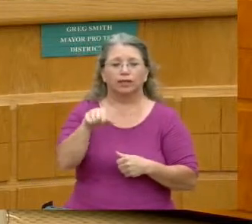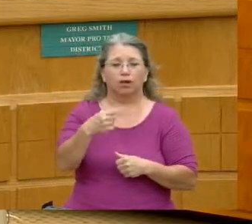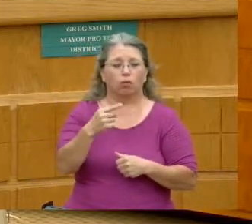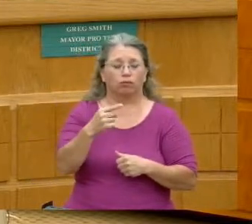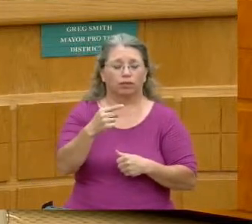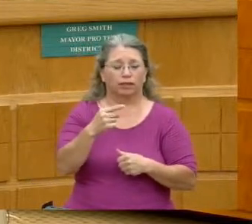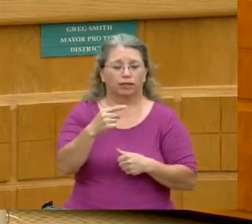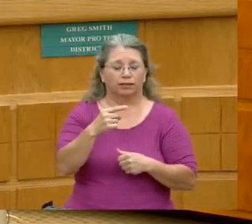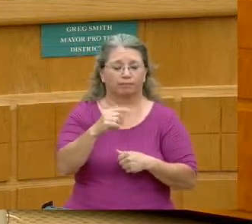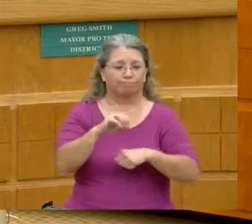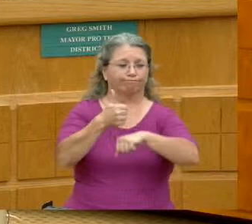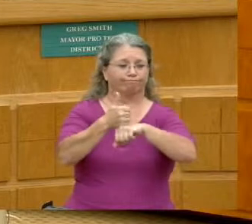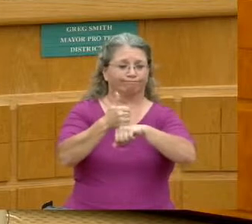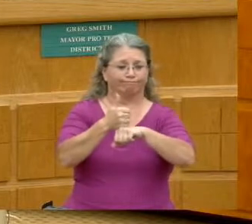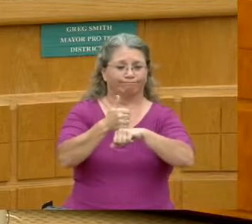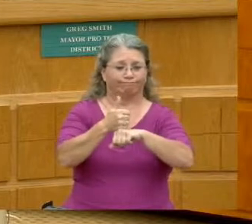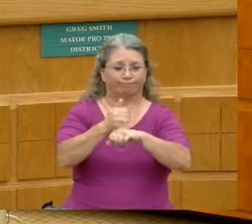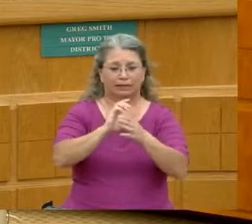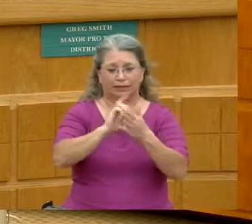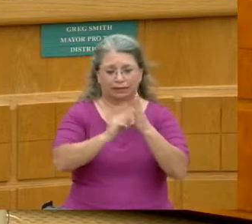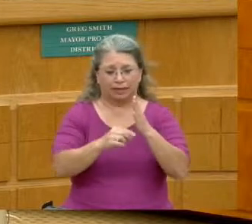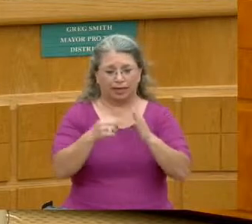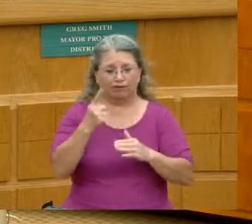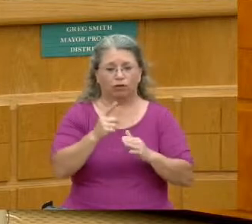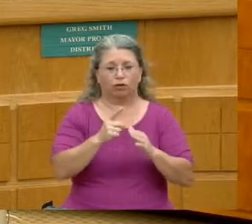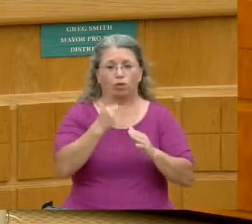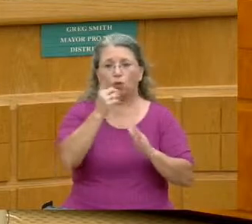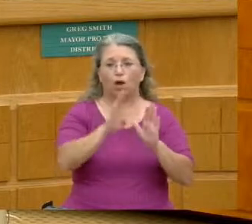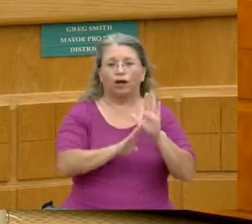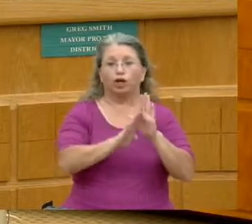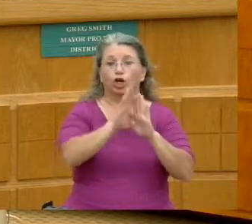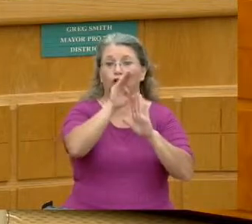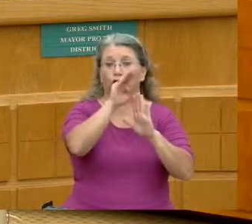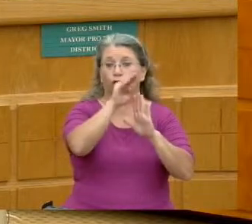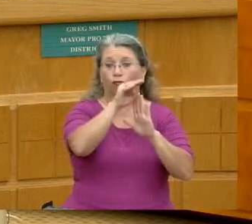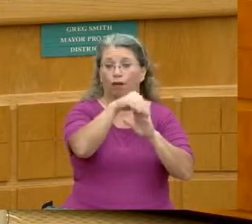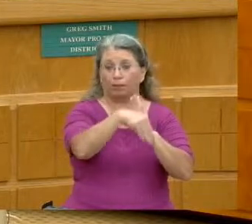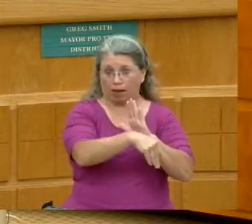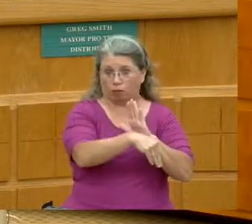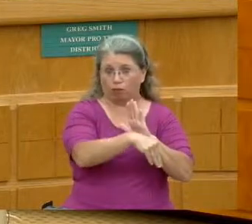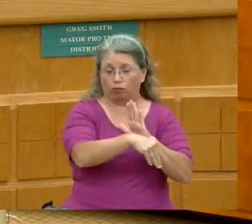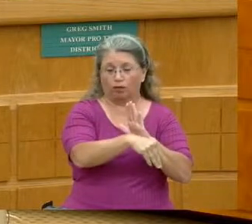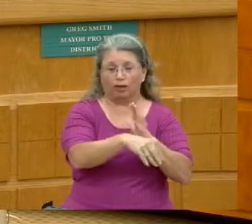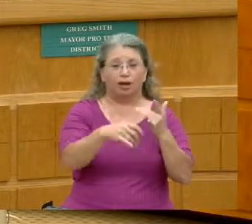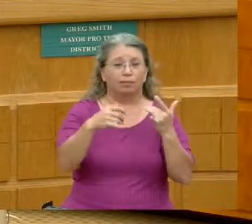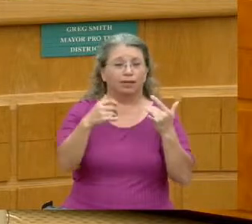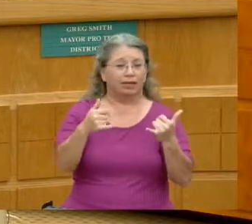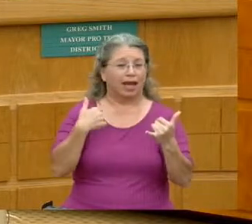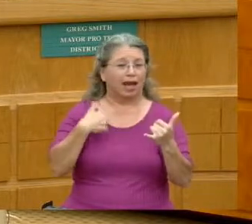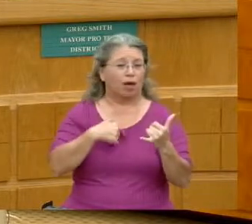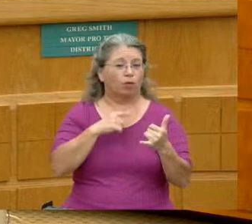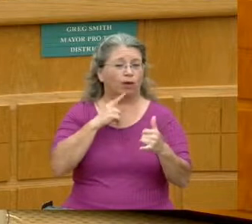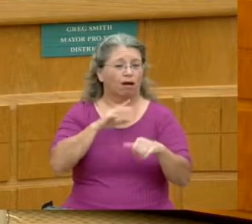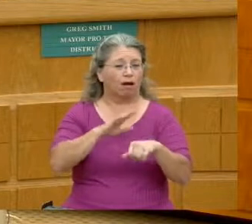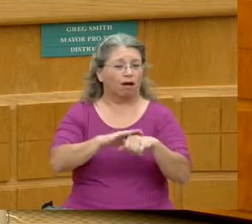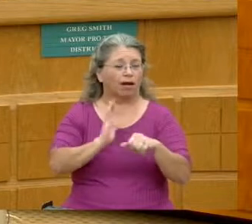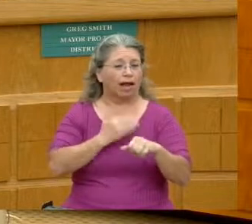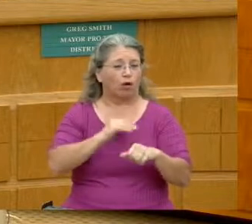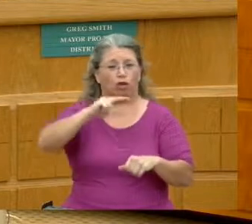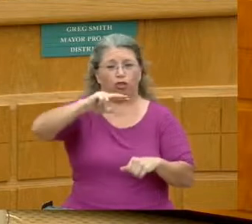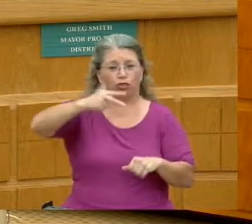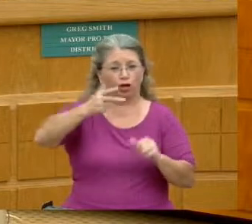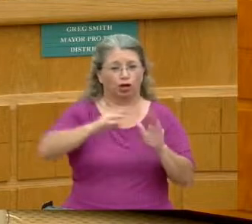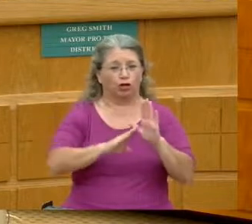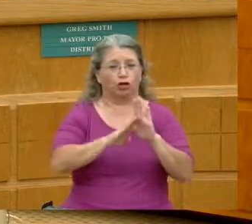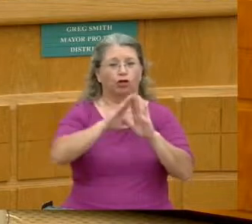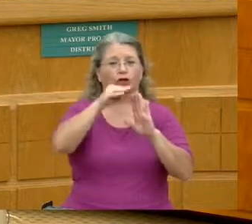Now, what we've had at this point, if you're paying attention to the number of new cases, is we're on our third wave, if you will. Now, maybe they're small